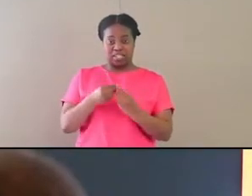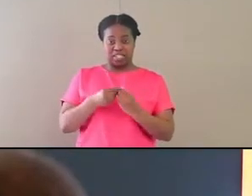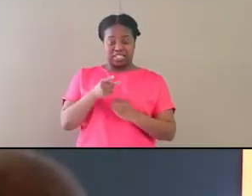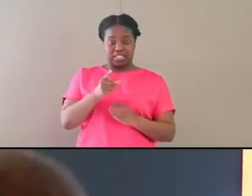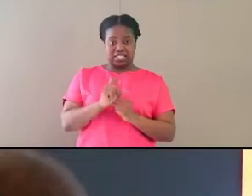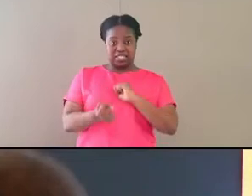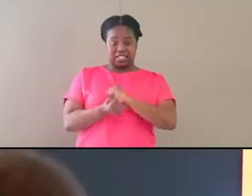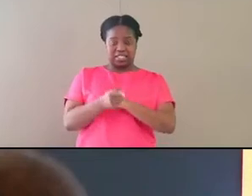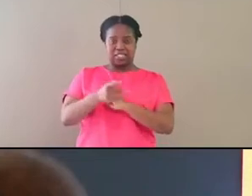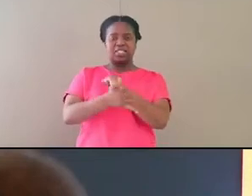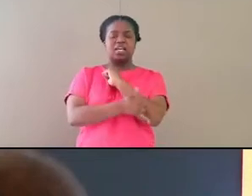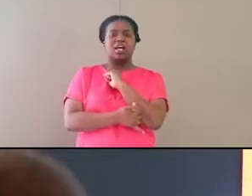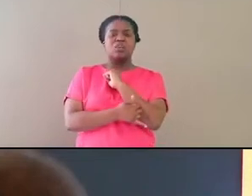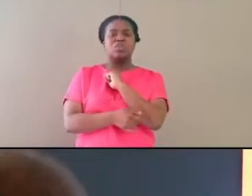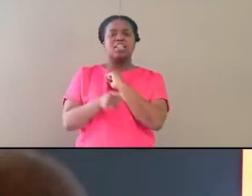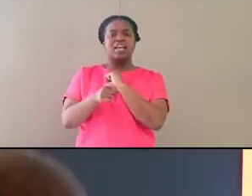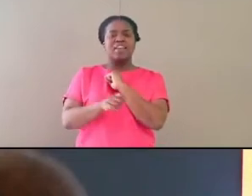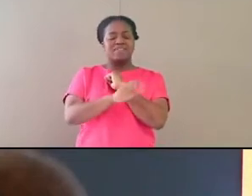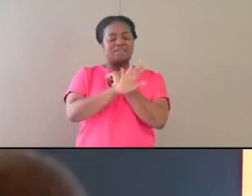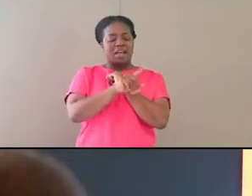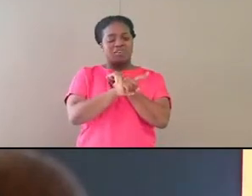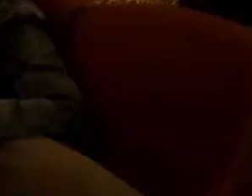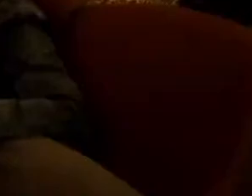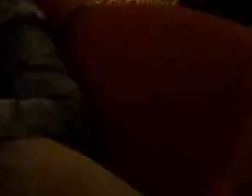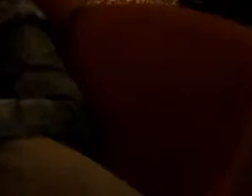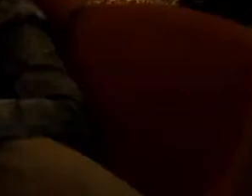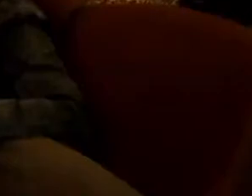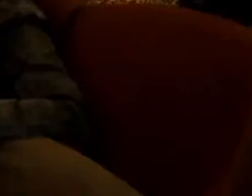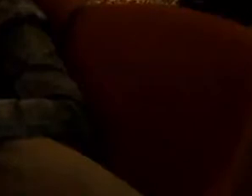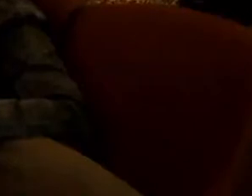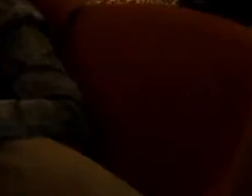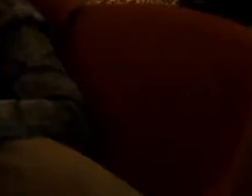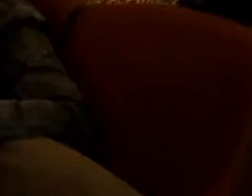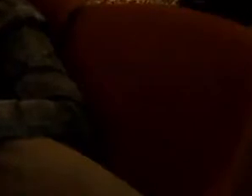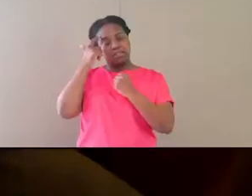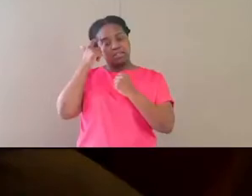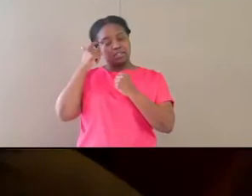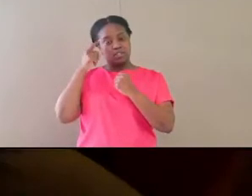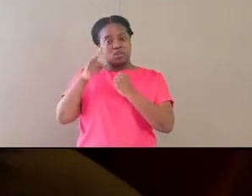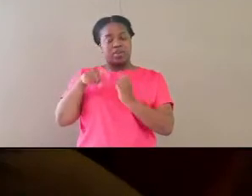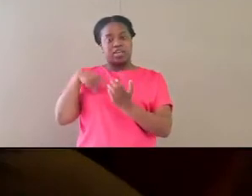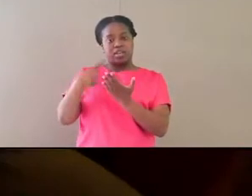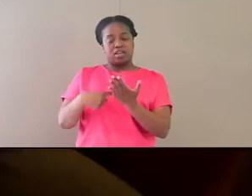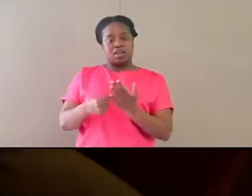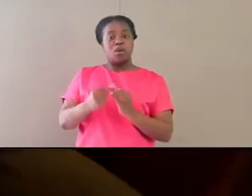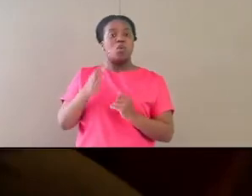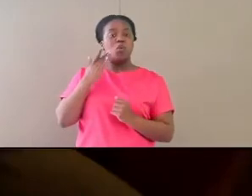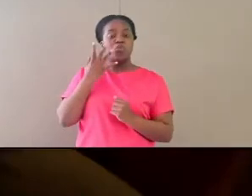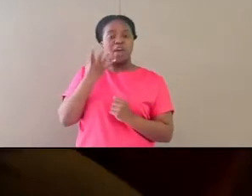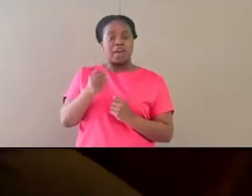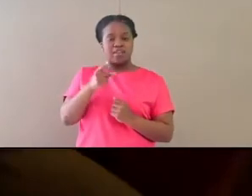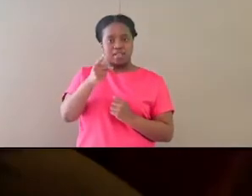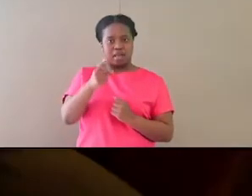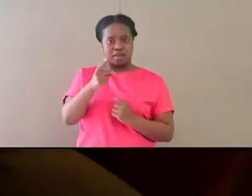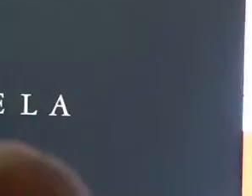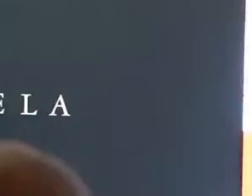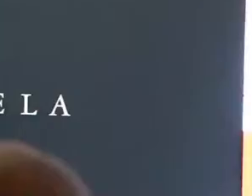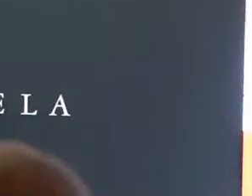of this country is that that five to six month period that Kath and Paula were talking about when we had that social relief